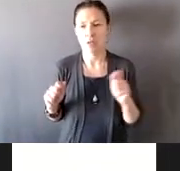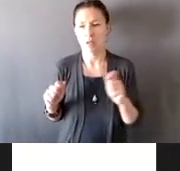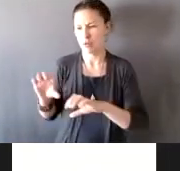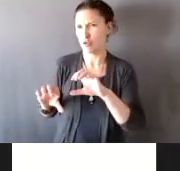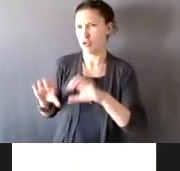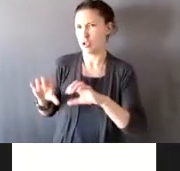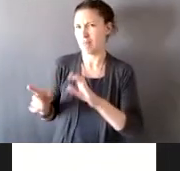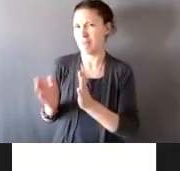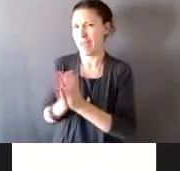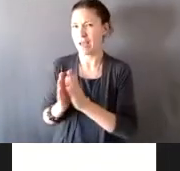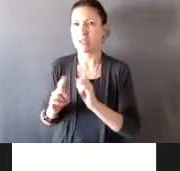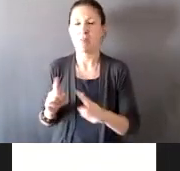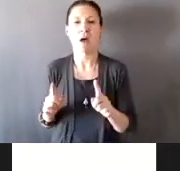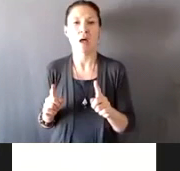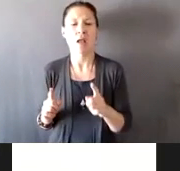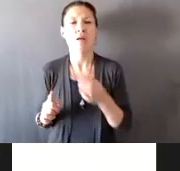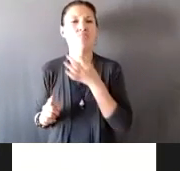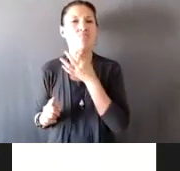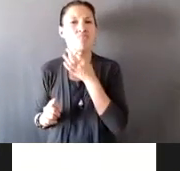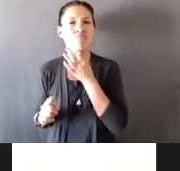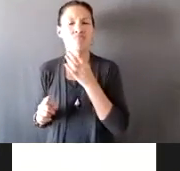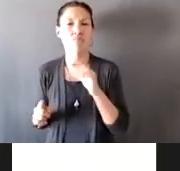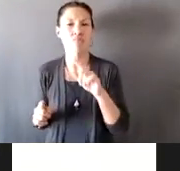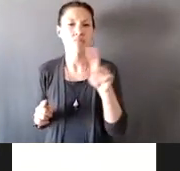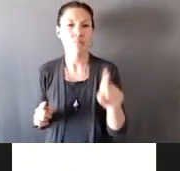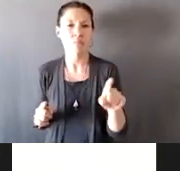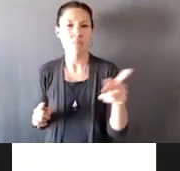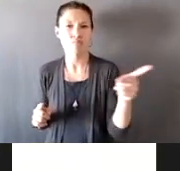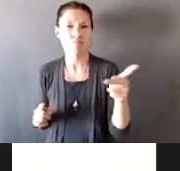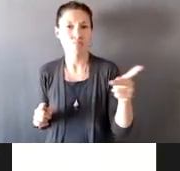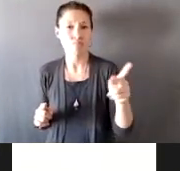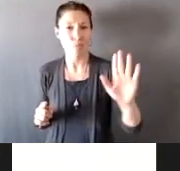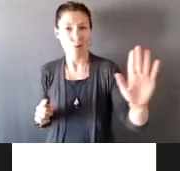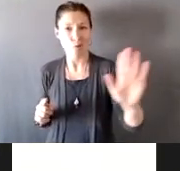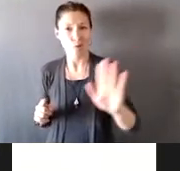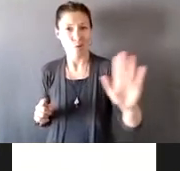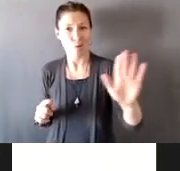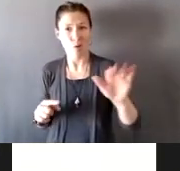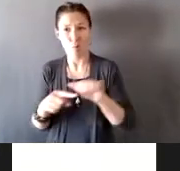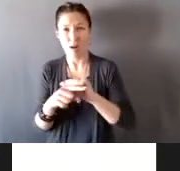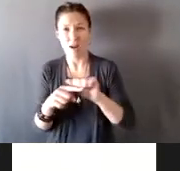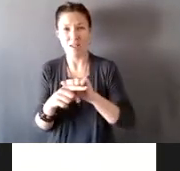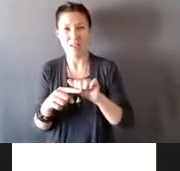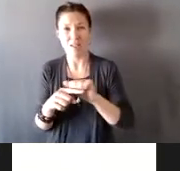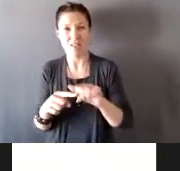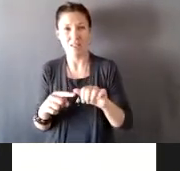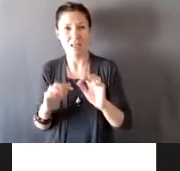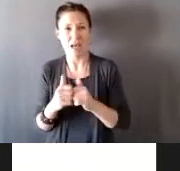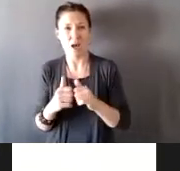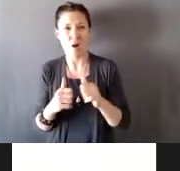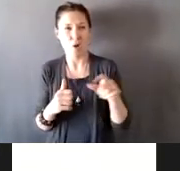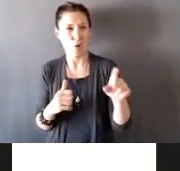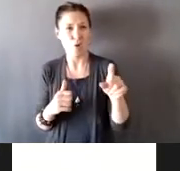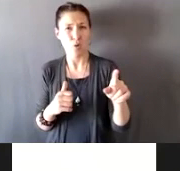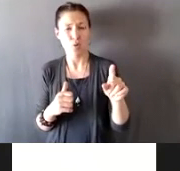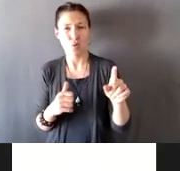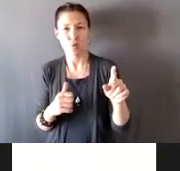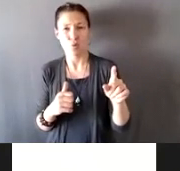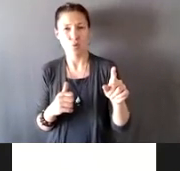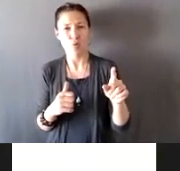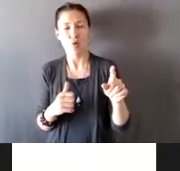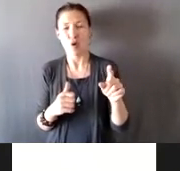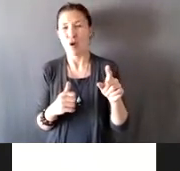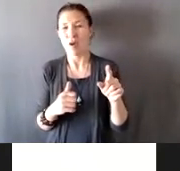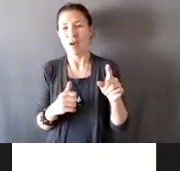more about either of your practices and how you've been moving Qigong's kind of patriarchal